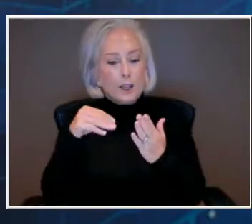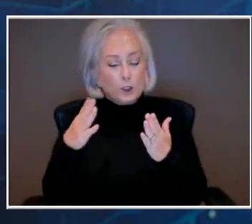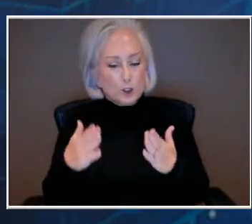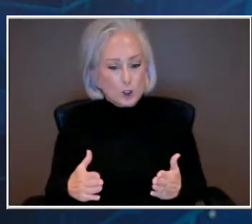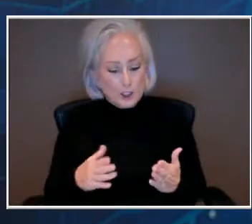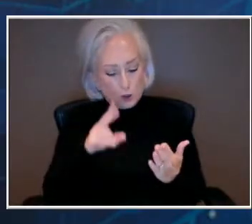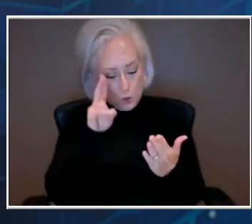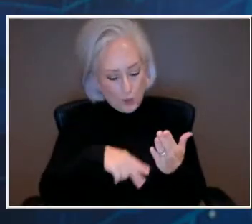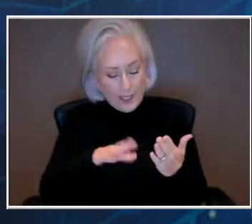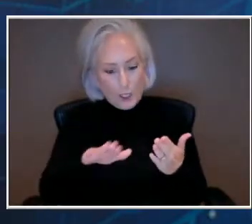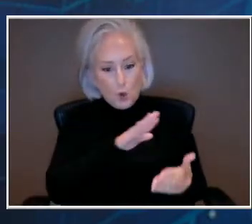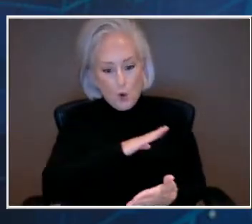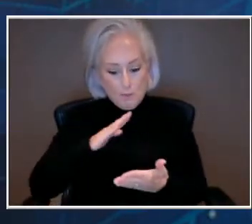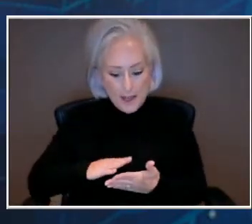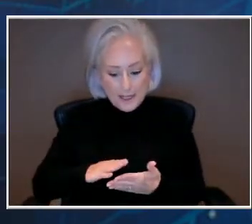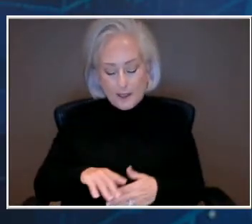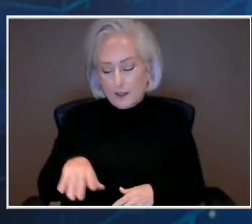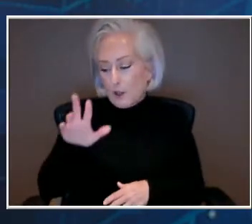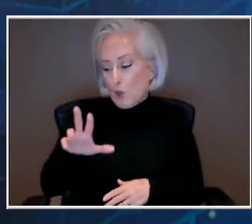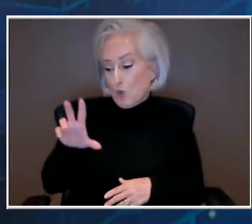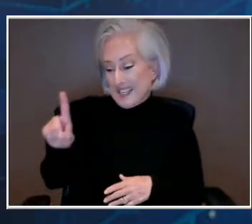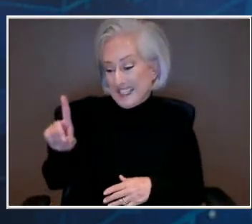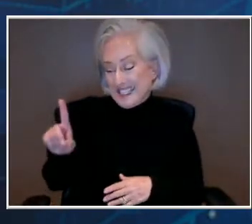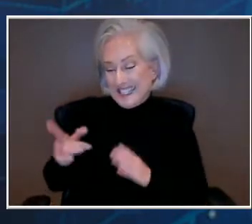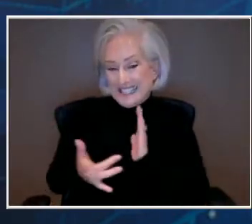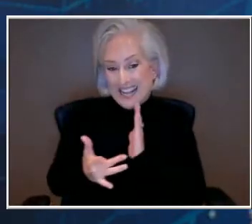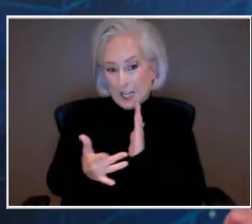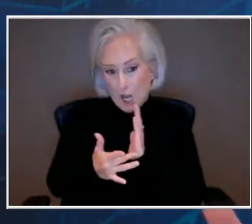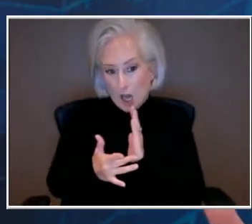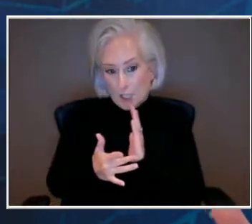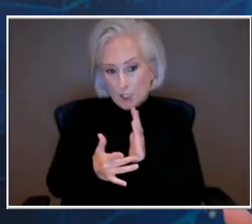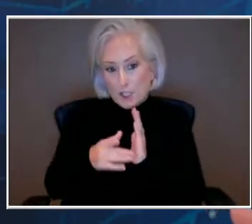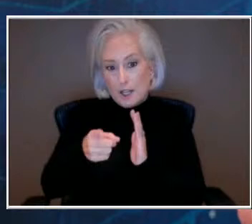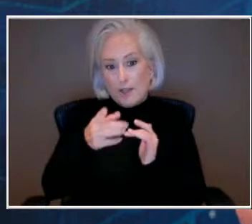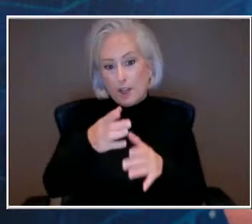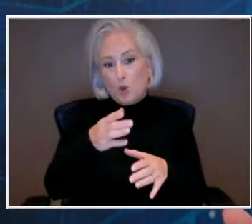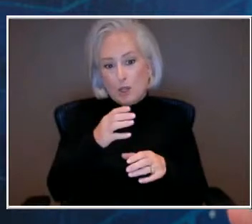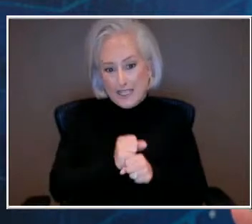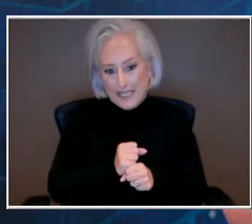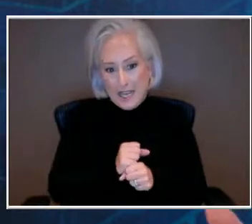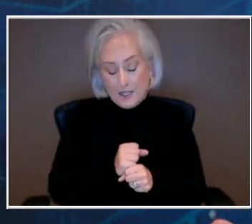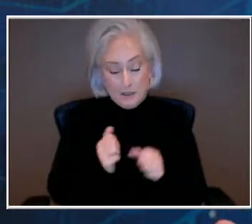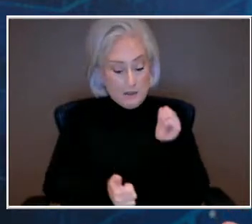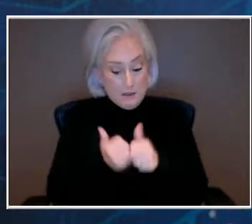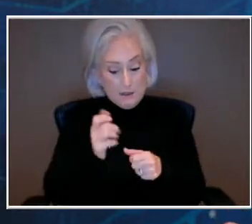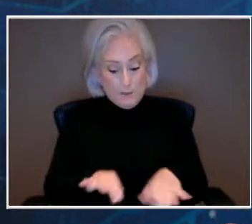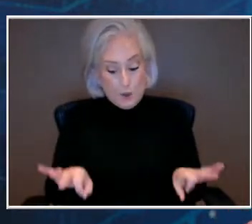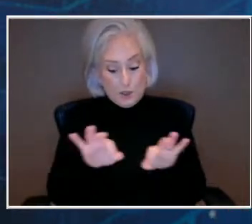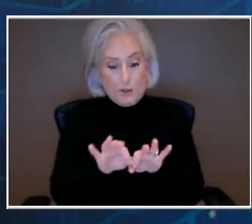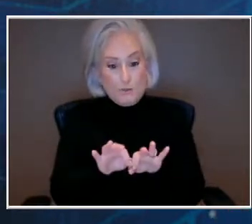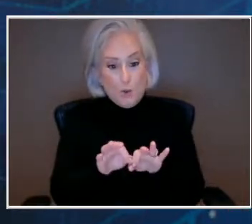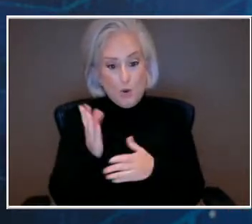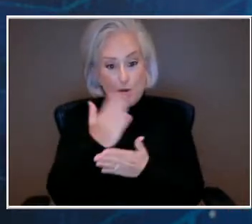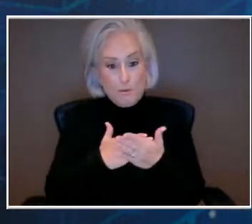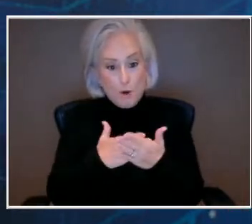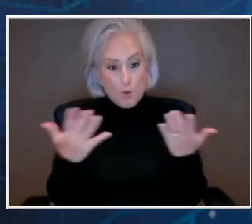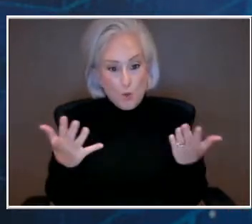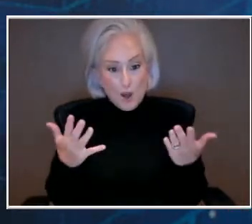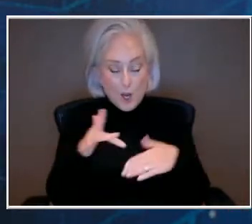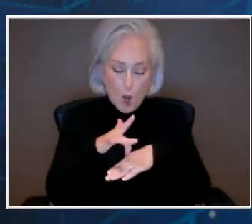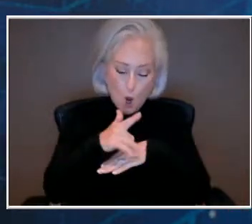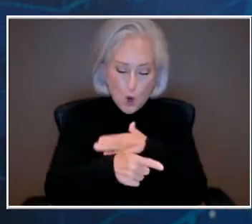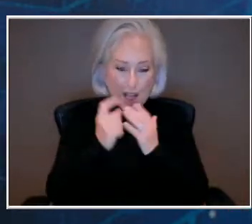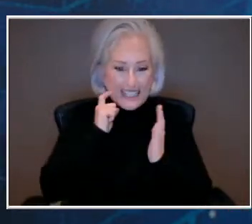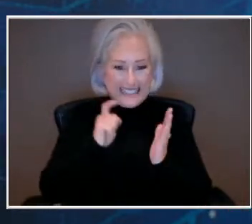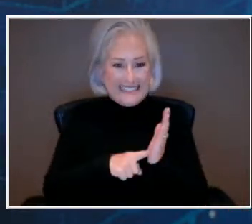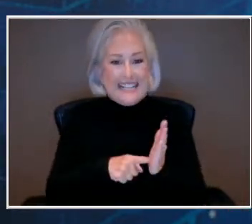best technology that you can when you're getting screening. Like you said, I mean, the most important part of screening is early detection and, you know, finding